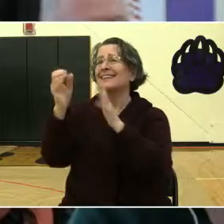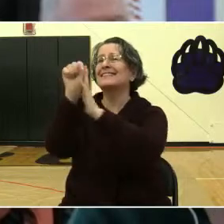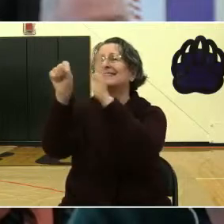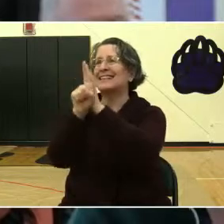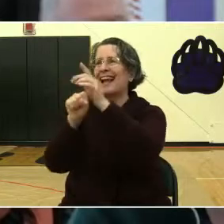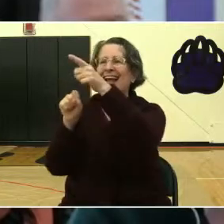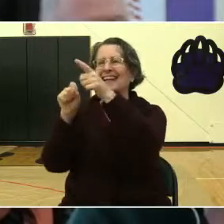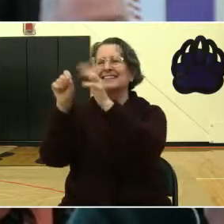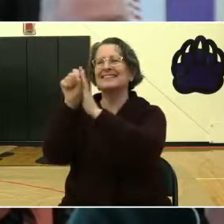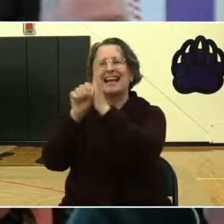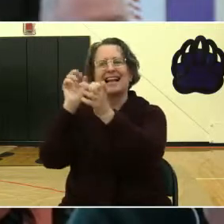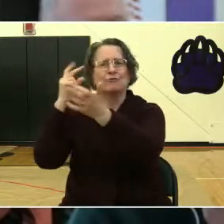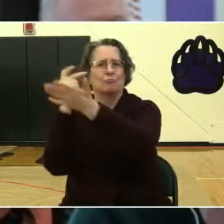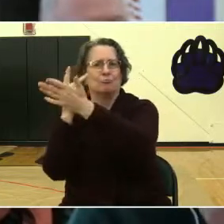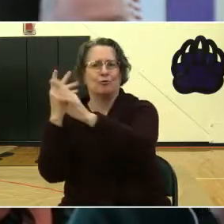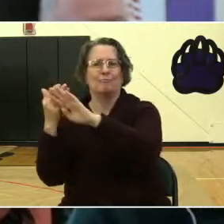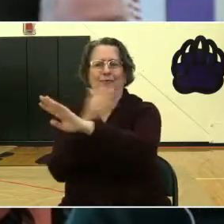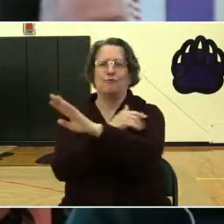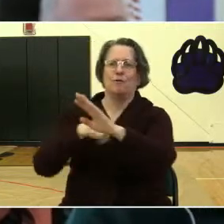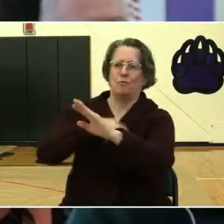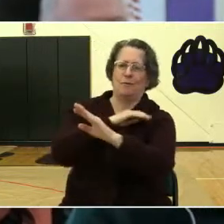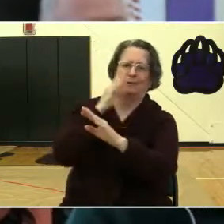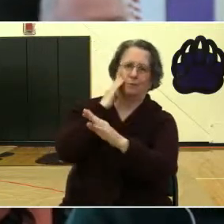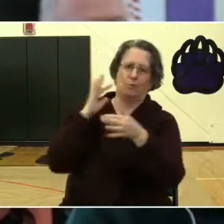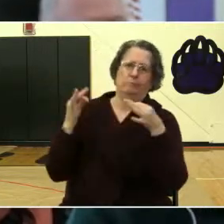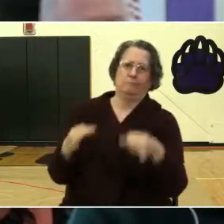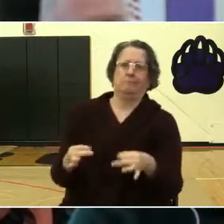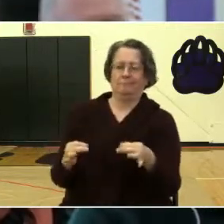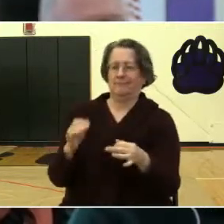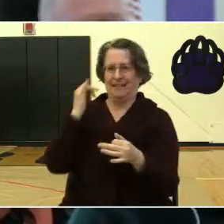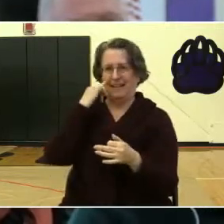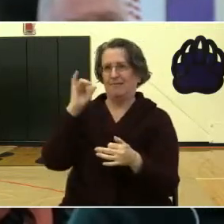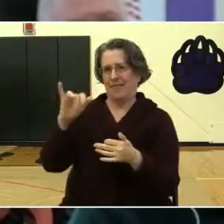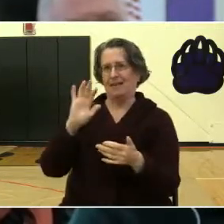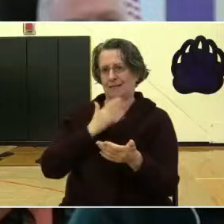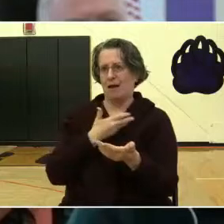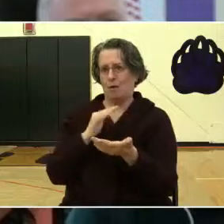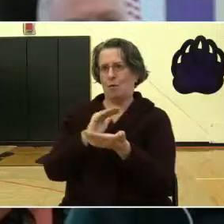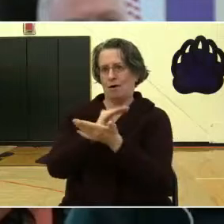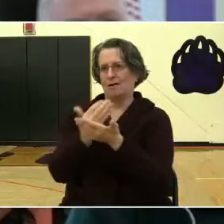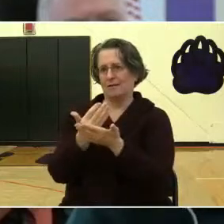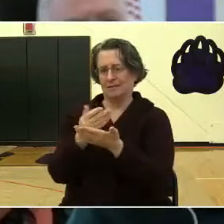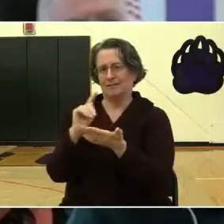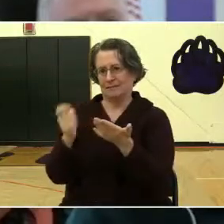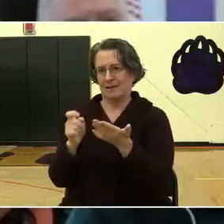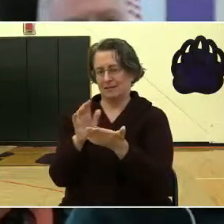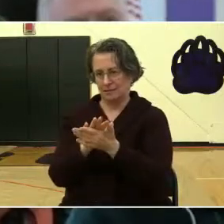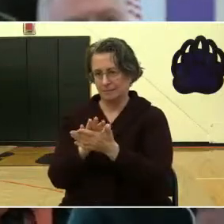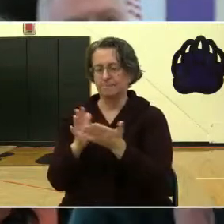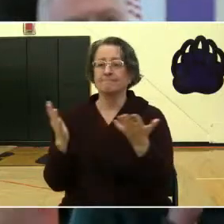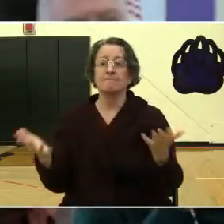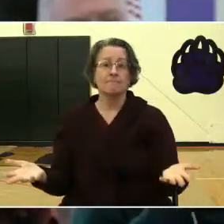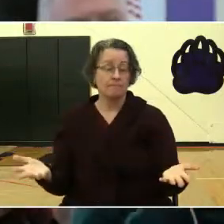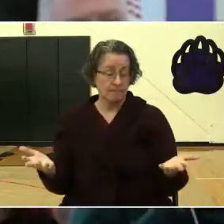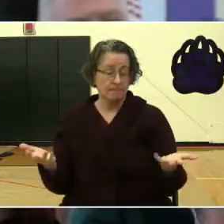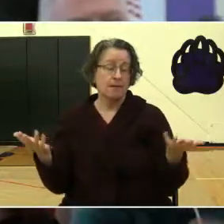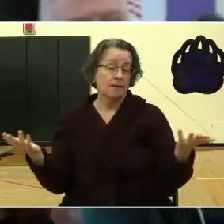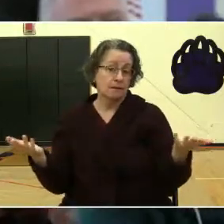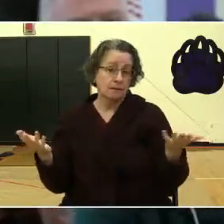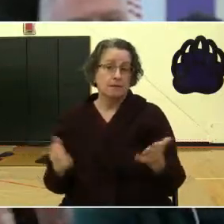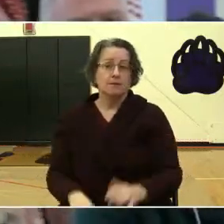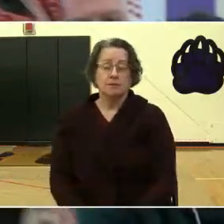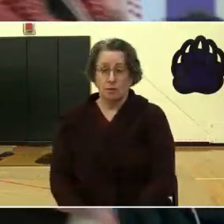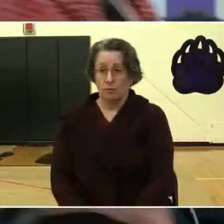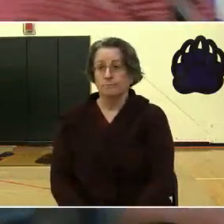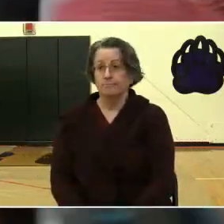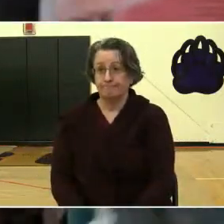later knowing what the school tax would be and then knowing the total impact of our uh Town budget